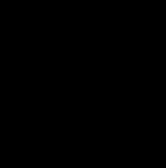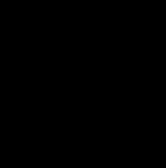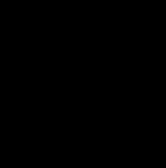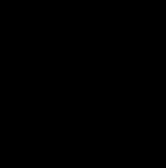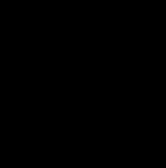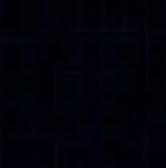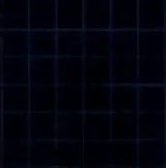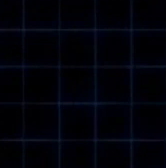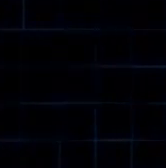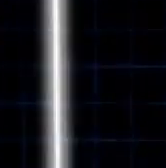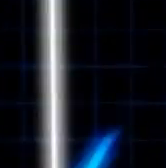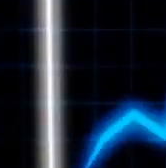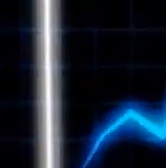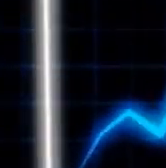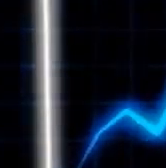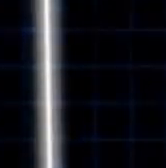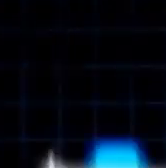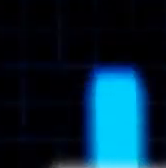ibiti.